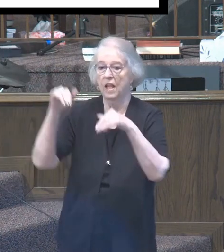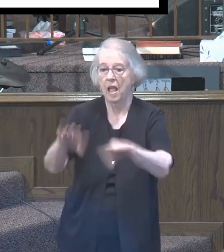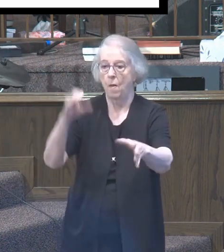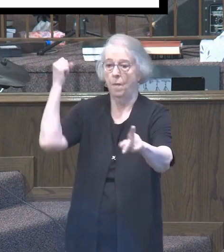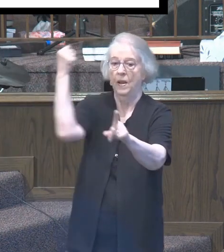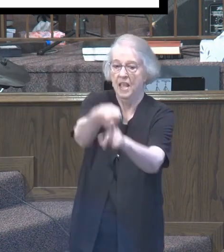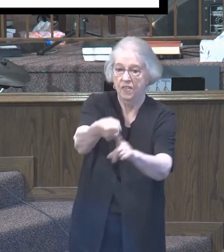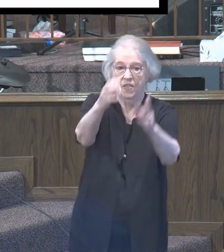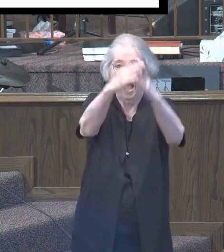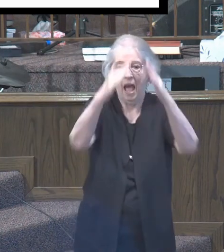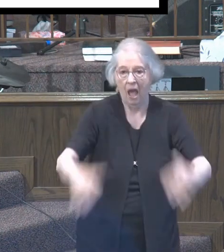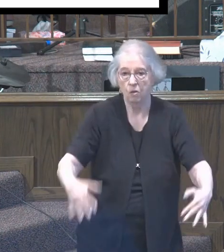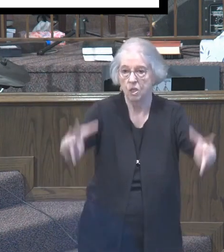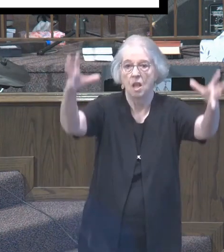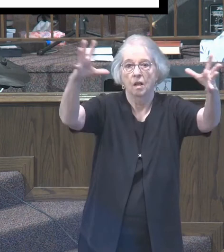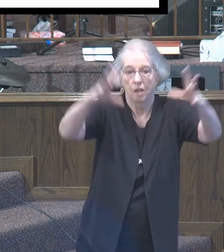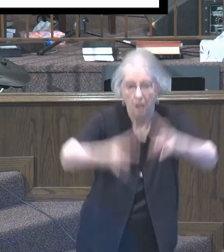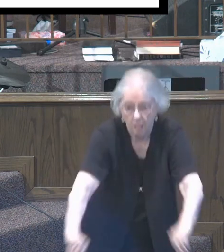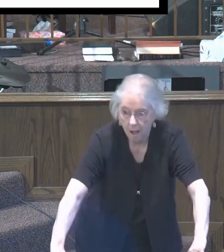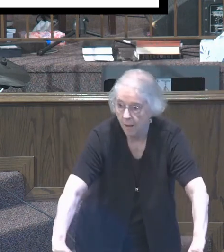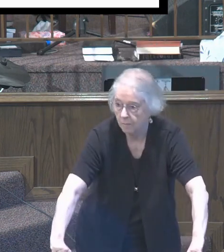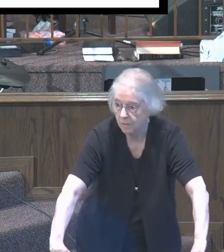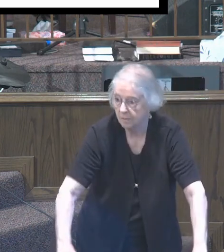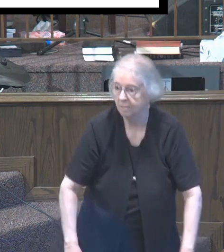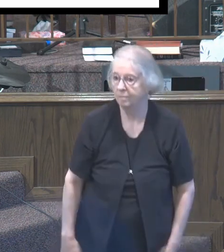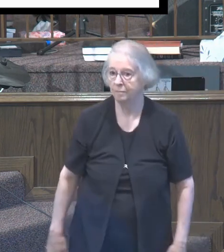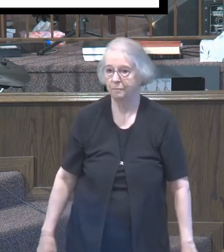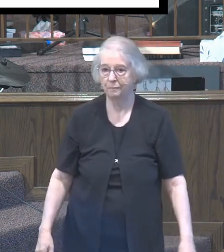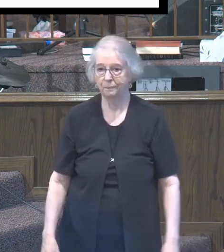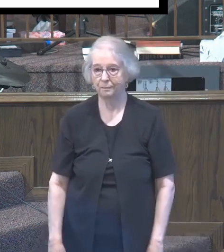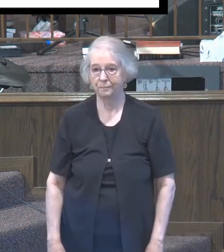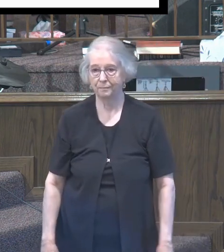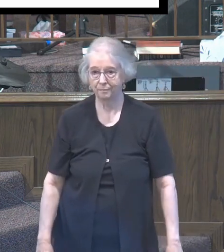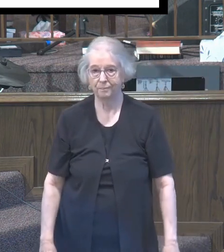collapsed like a house of cards.